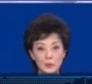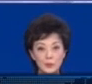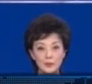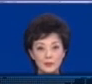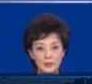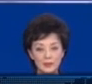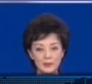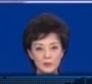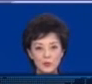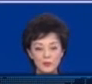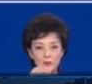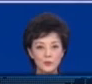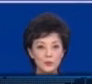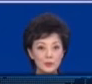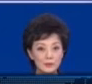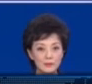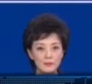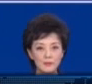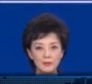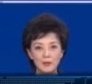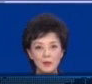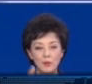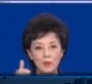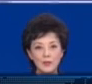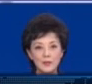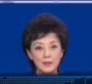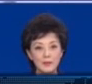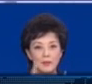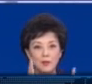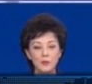group to treat patients under critical and severe condition.